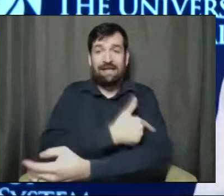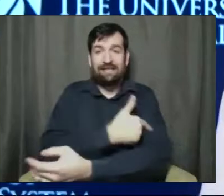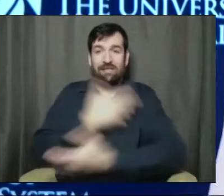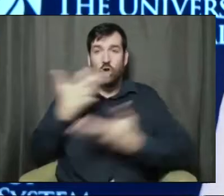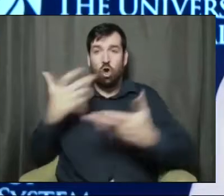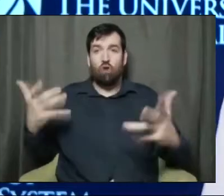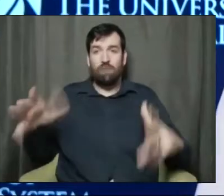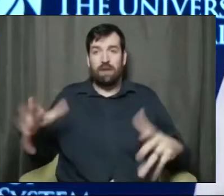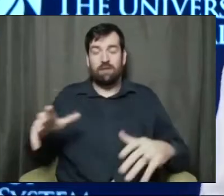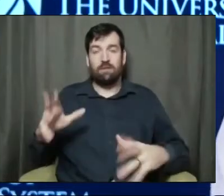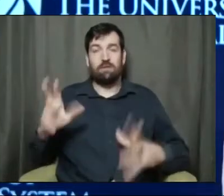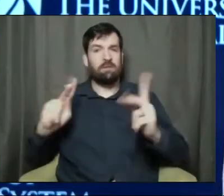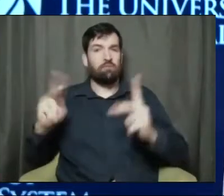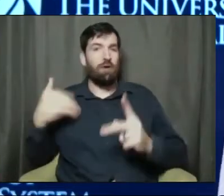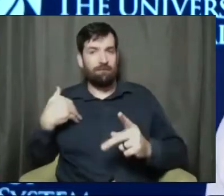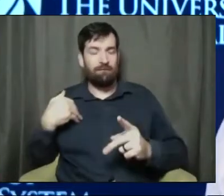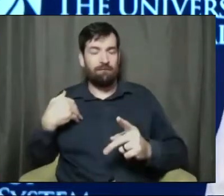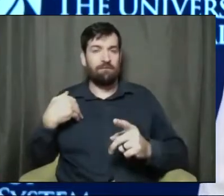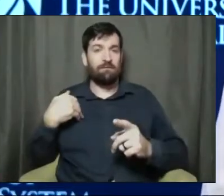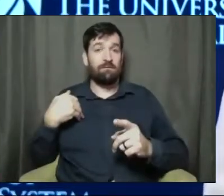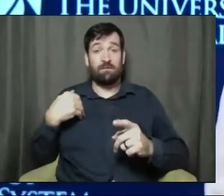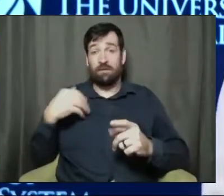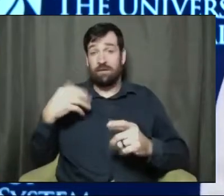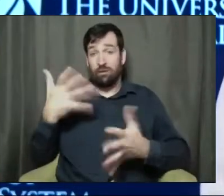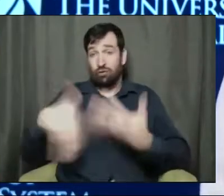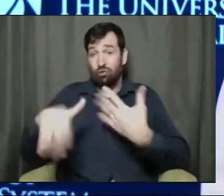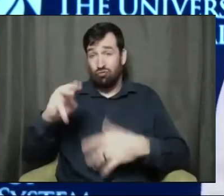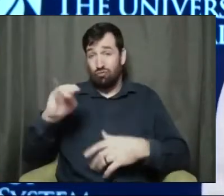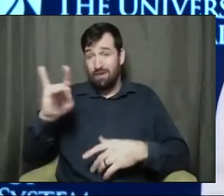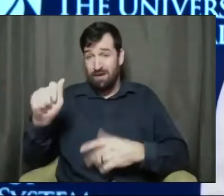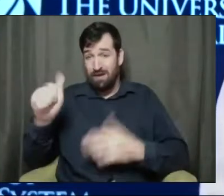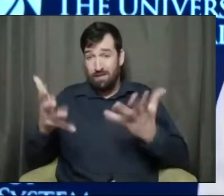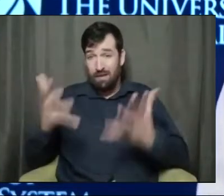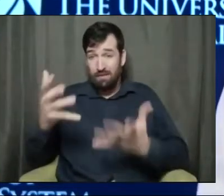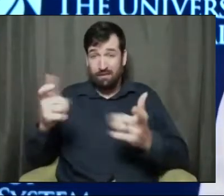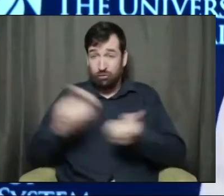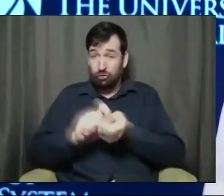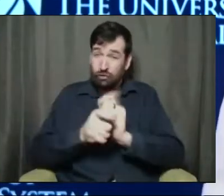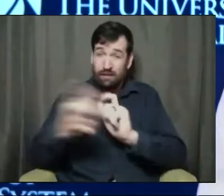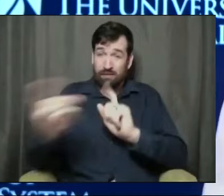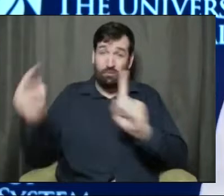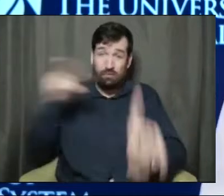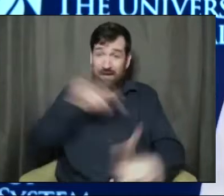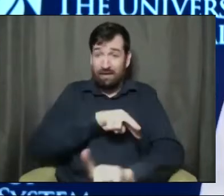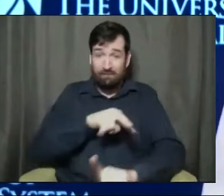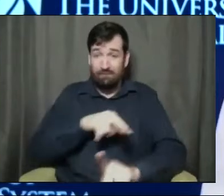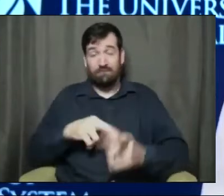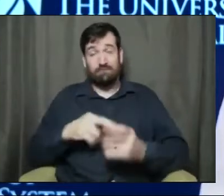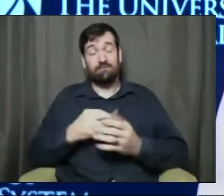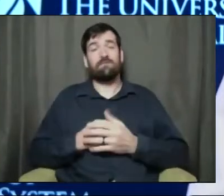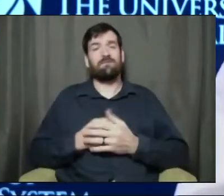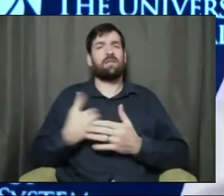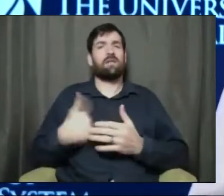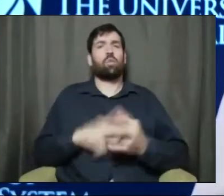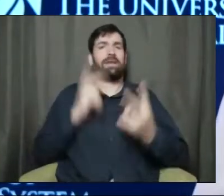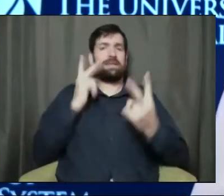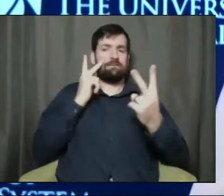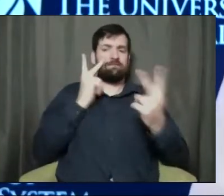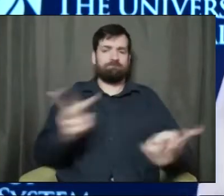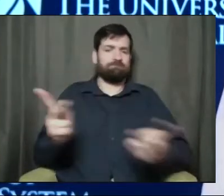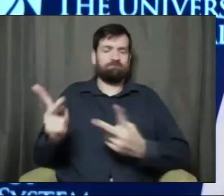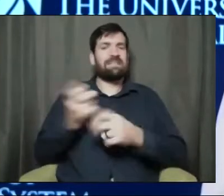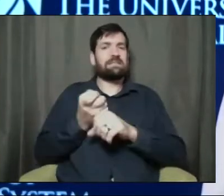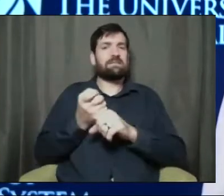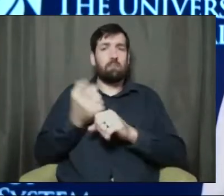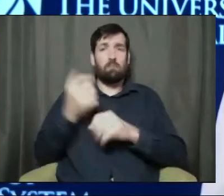but social media might have changed people's views on the vaccine. So we view it as a life-saving operation and